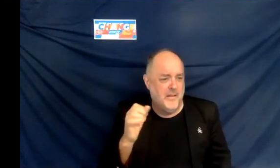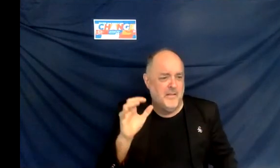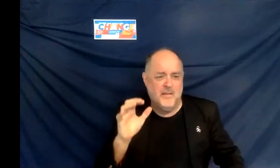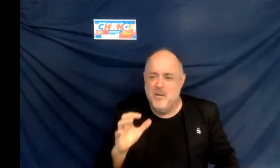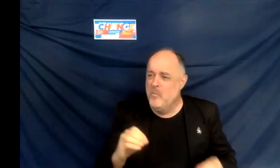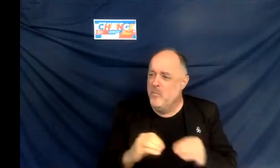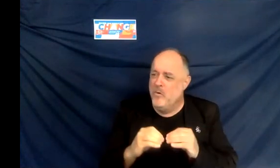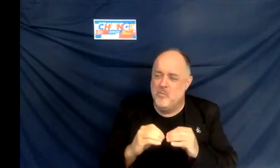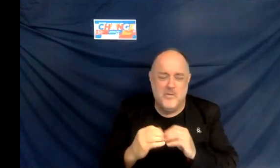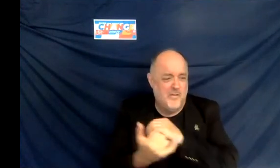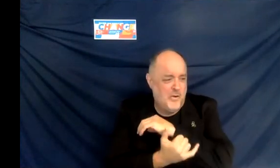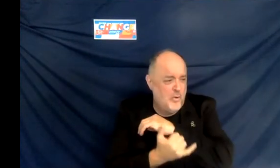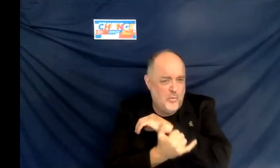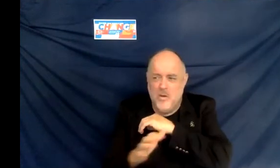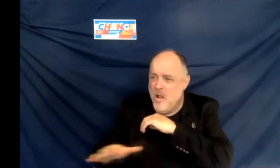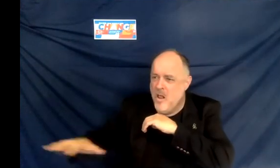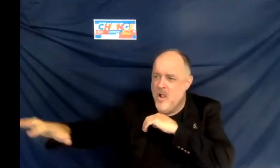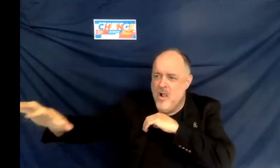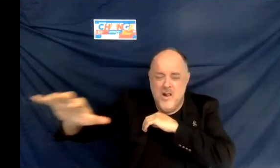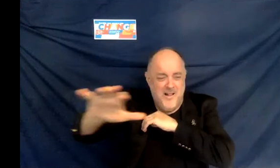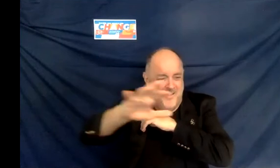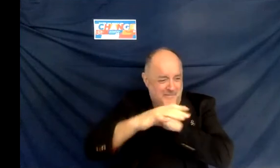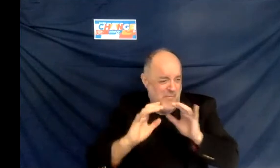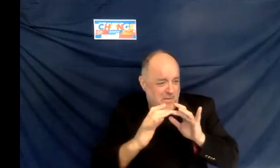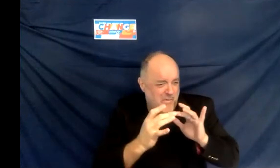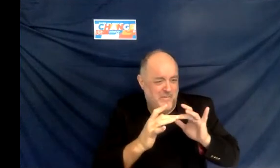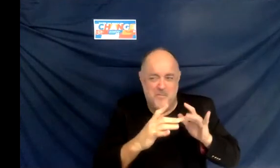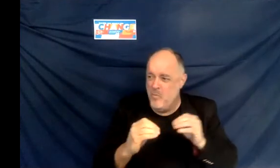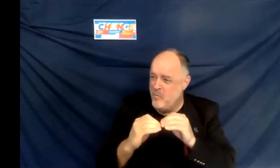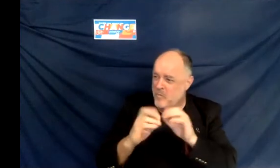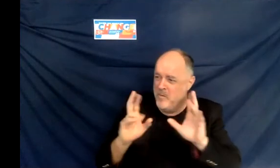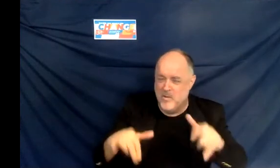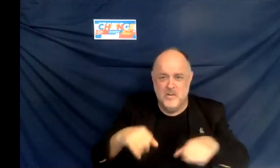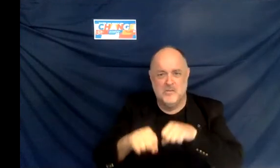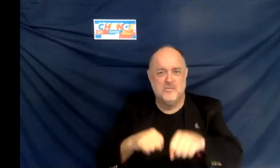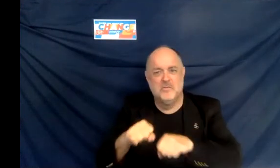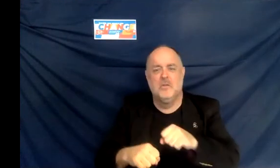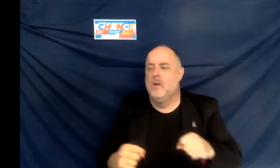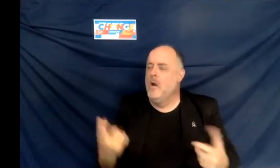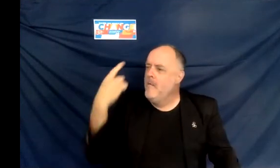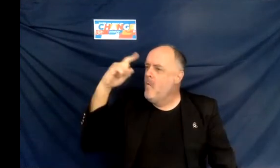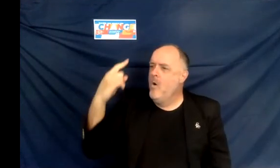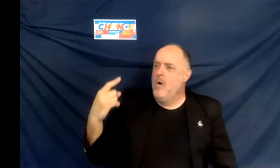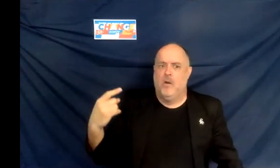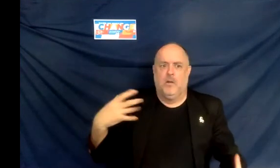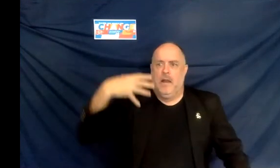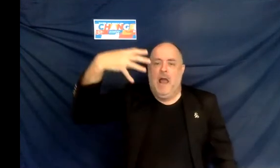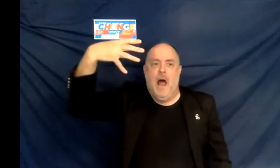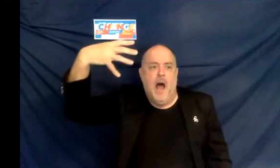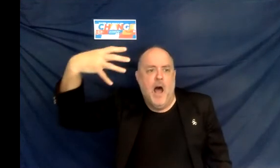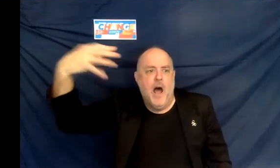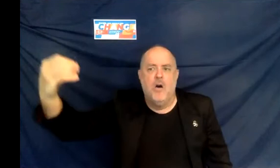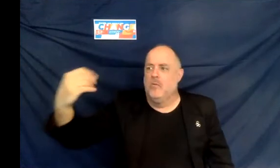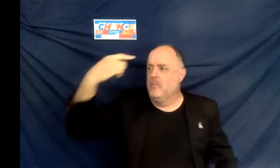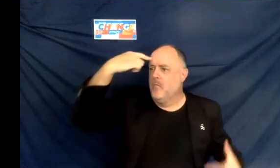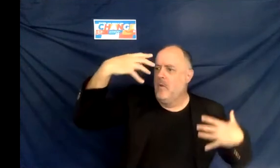cycle tracks are usually, the routes are usually filled with other people out cycling as a way to just get out, and because we're